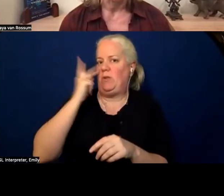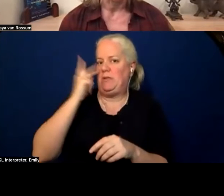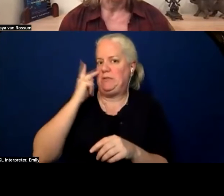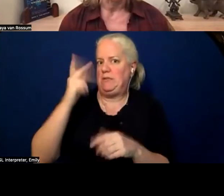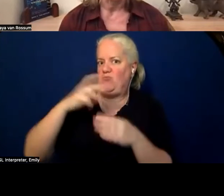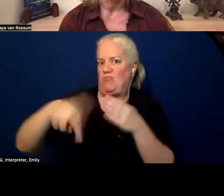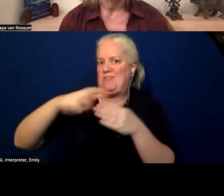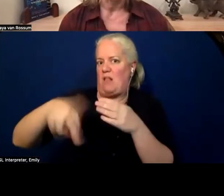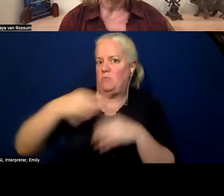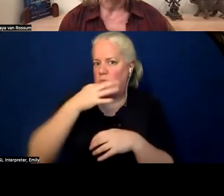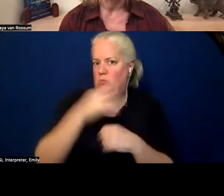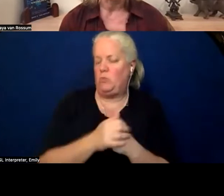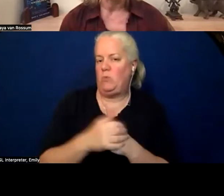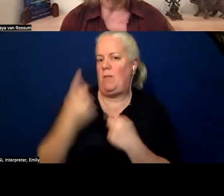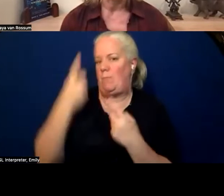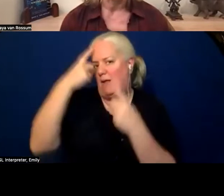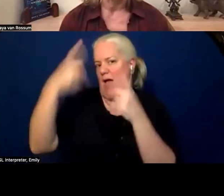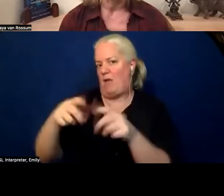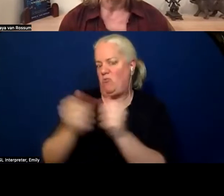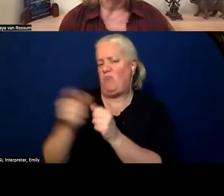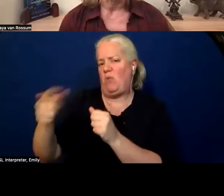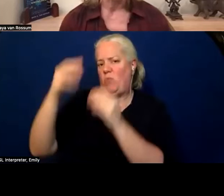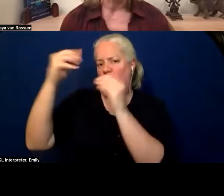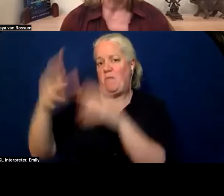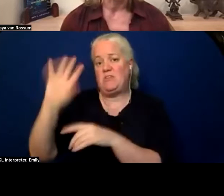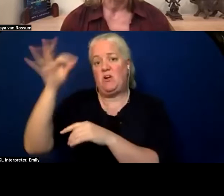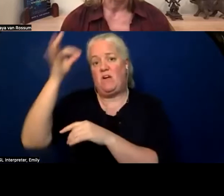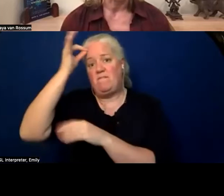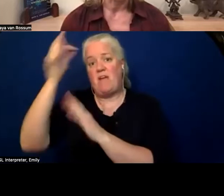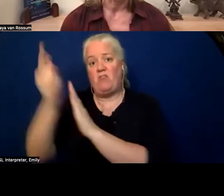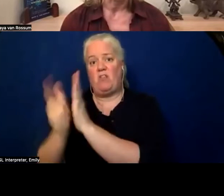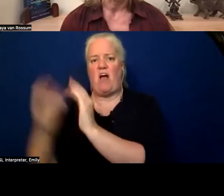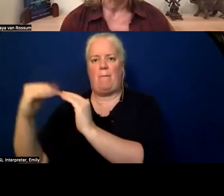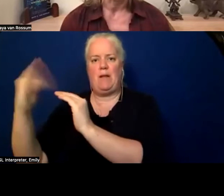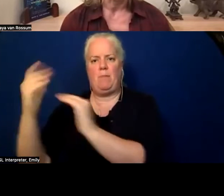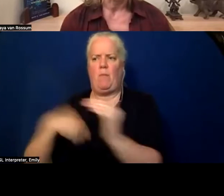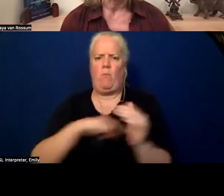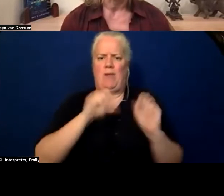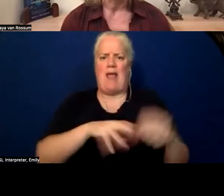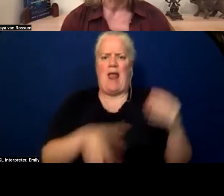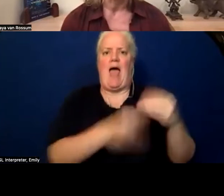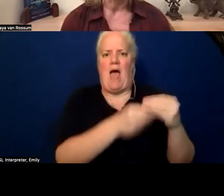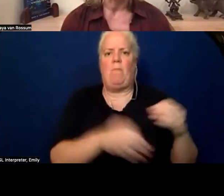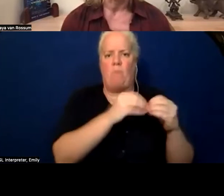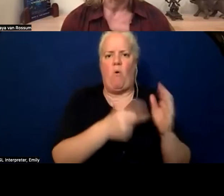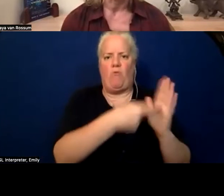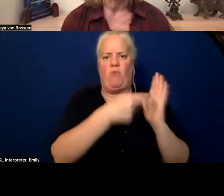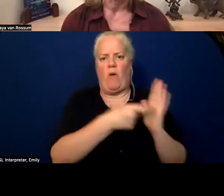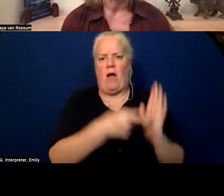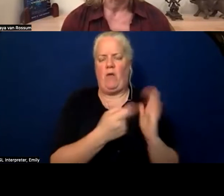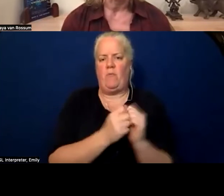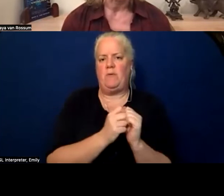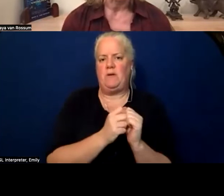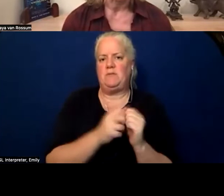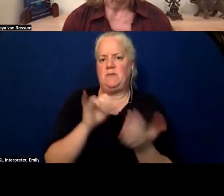professor just said, that like nothing in federal law is stopping us from being too stringent, or more stringent, which is probably why some people are